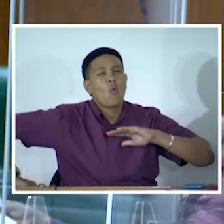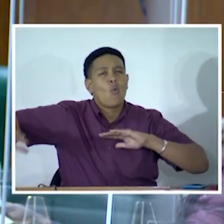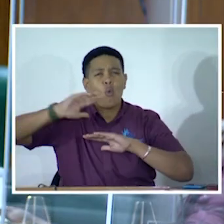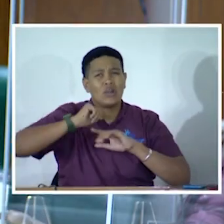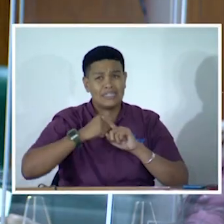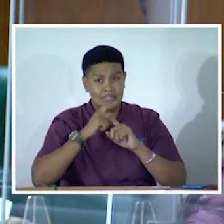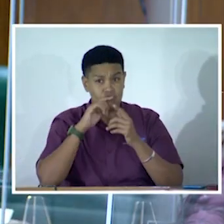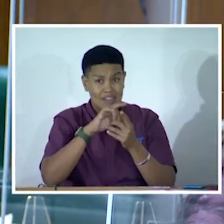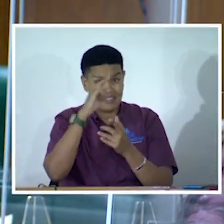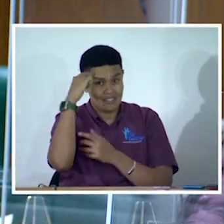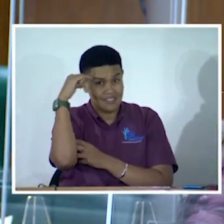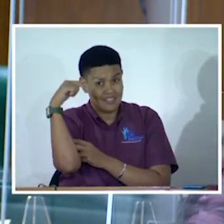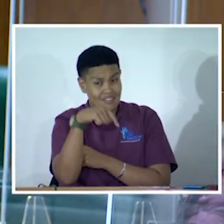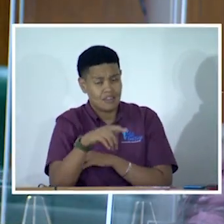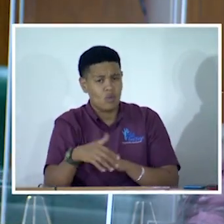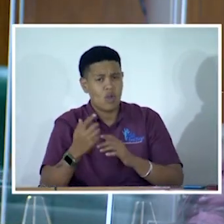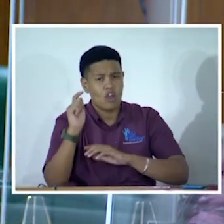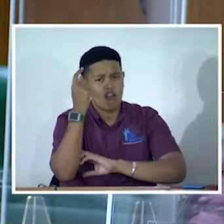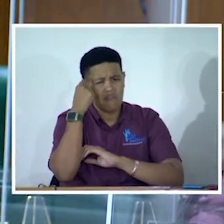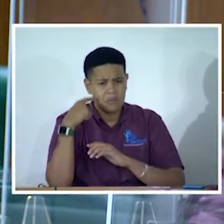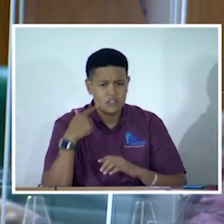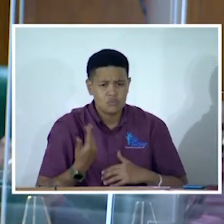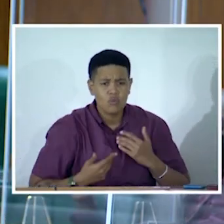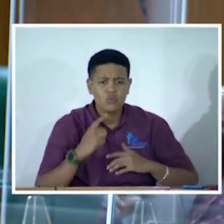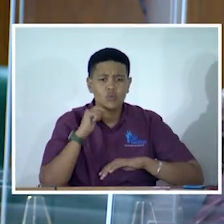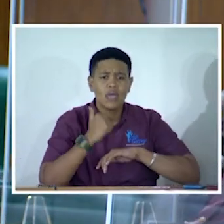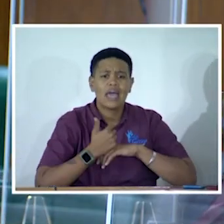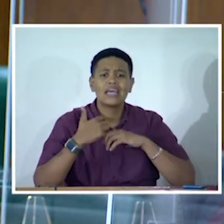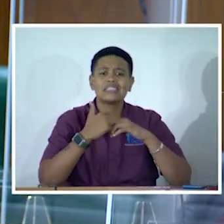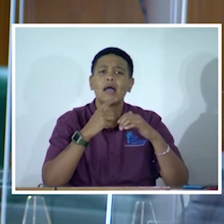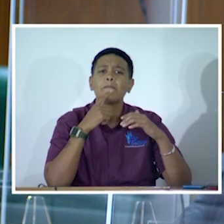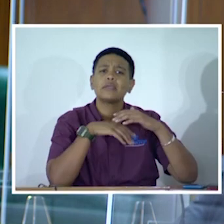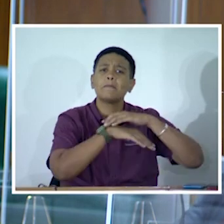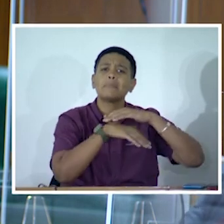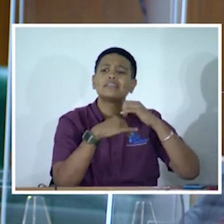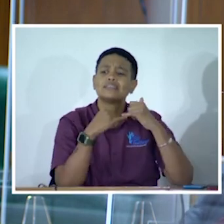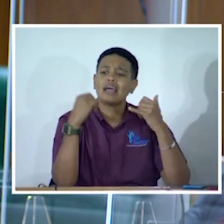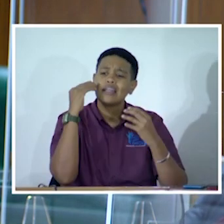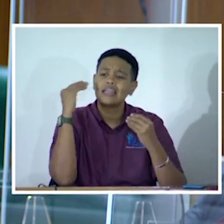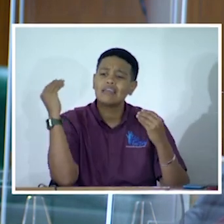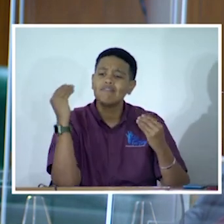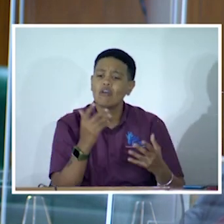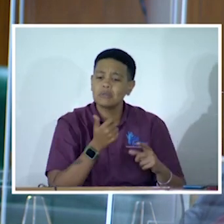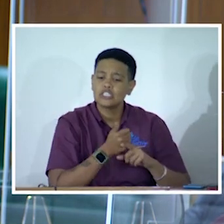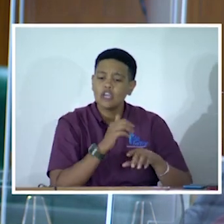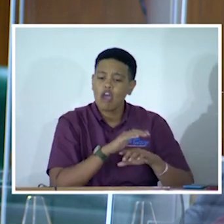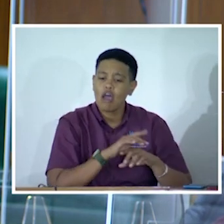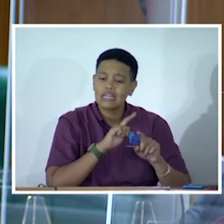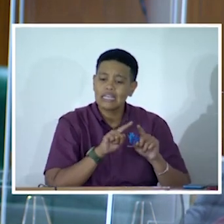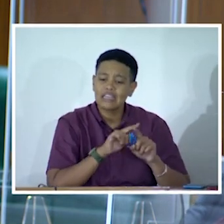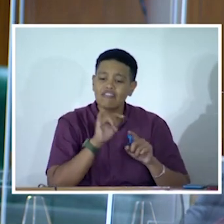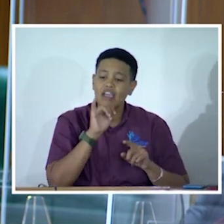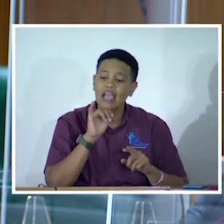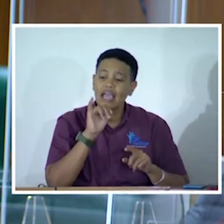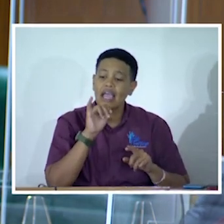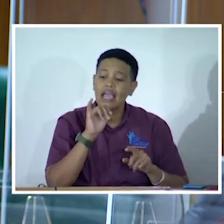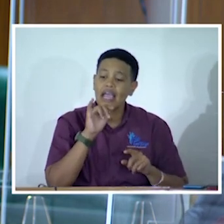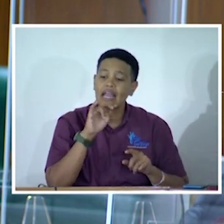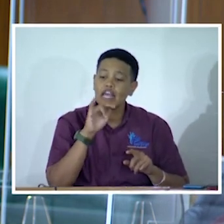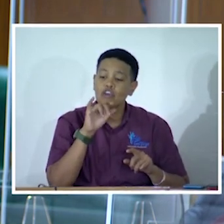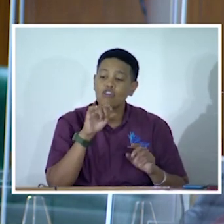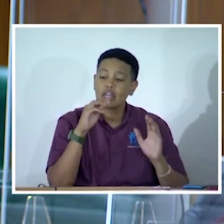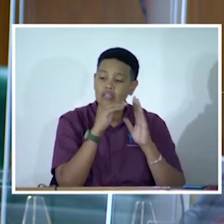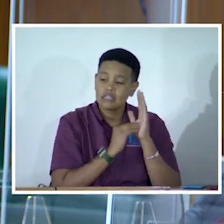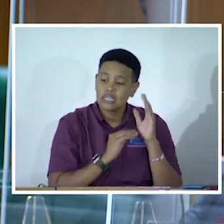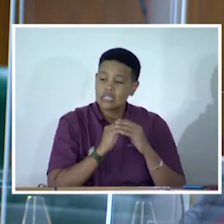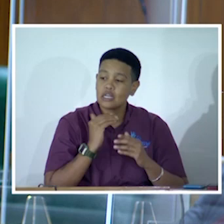is with this in mind, Madam Speaker, that the government is moving to establish baseline information on ingredients in processed foods and will